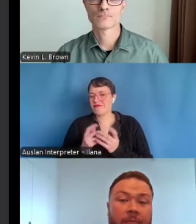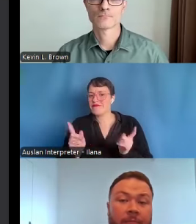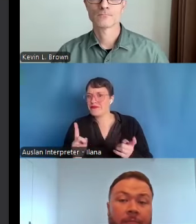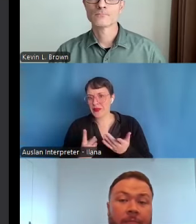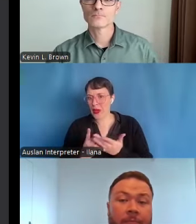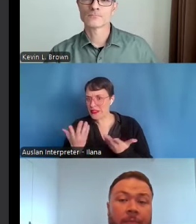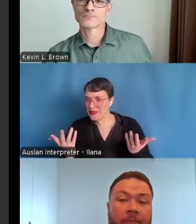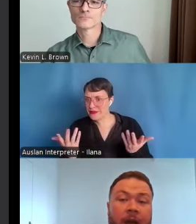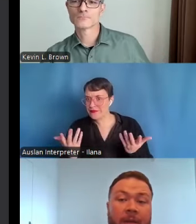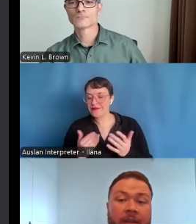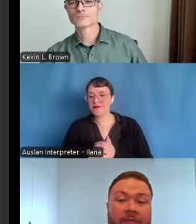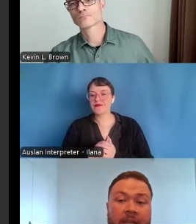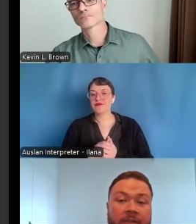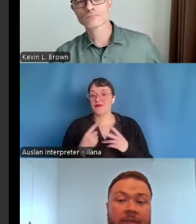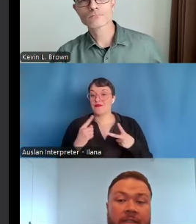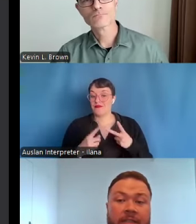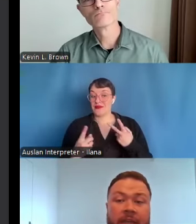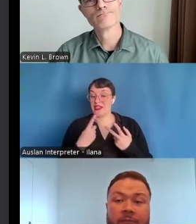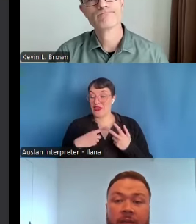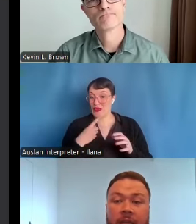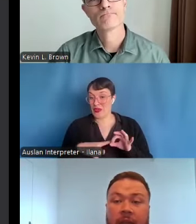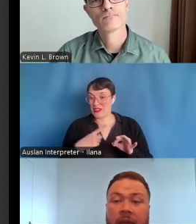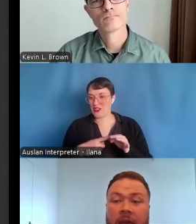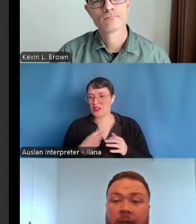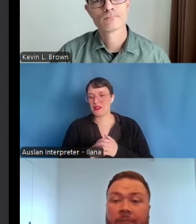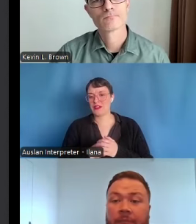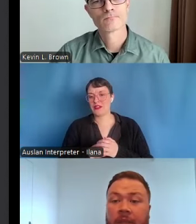a primary funder, for instance, a government,